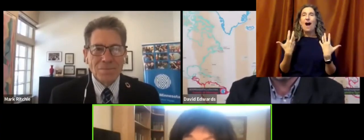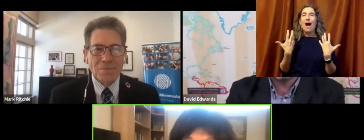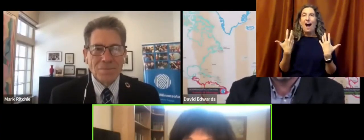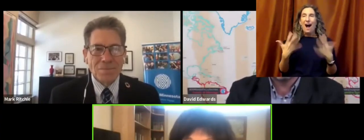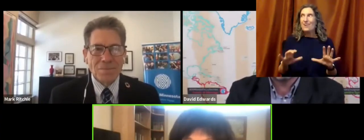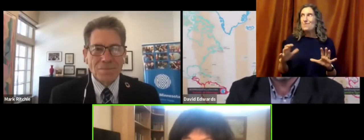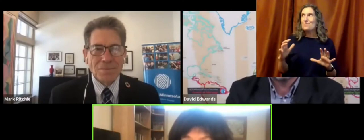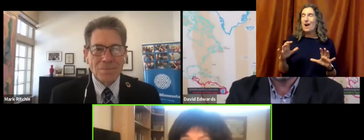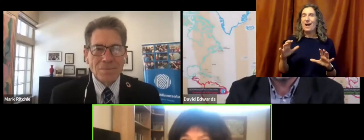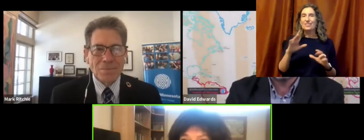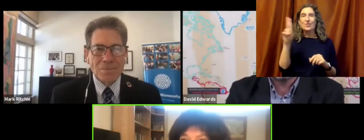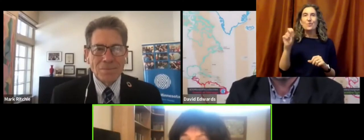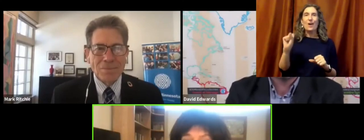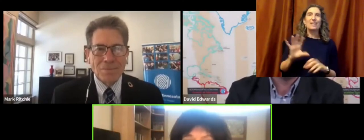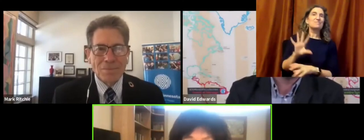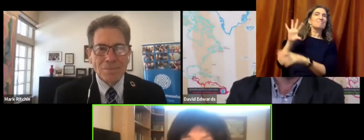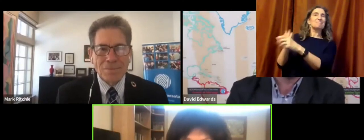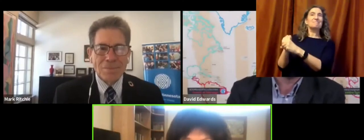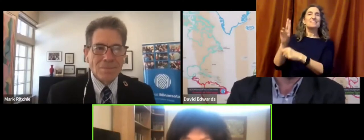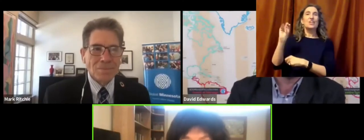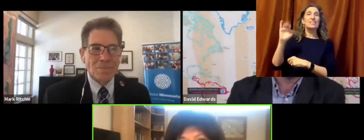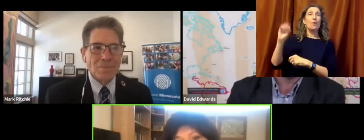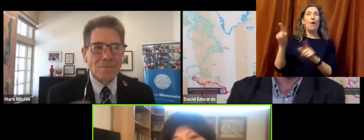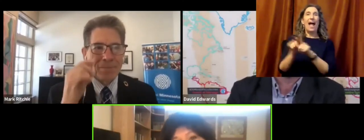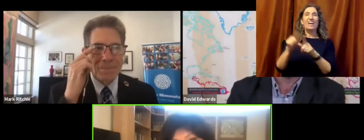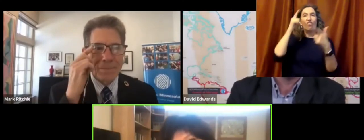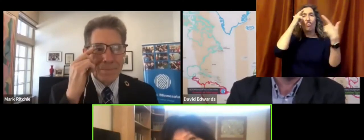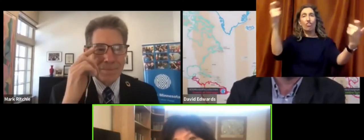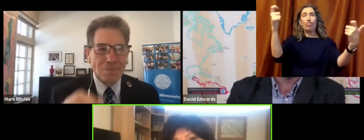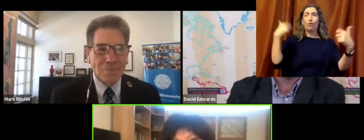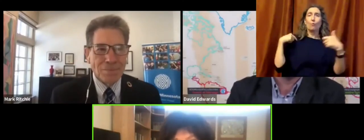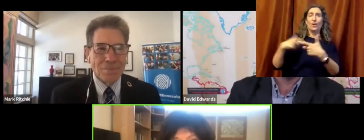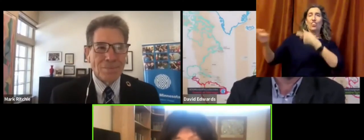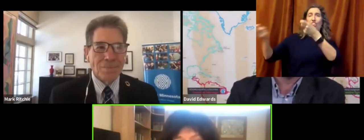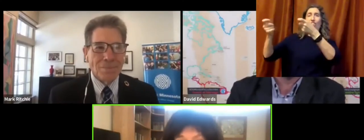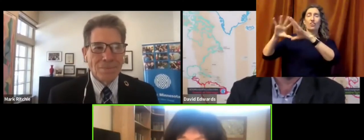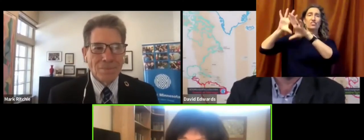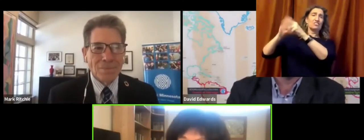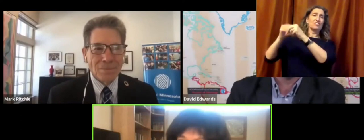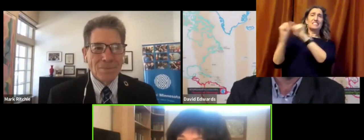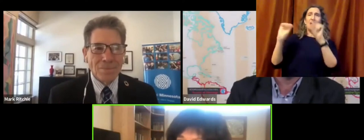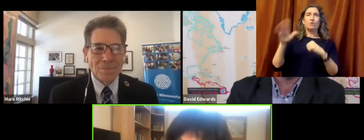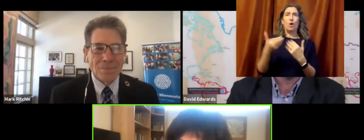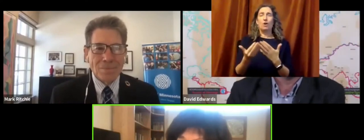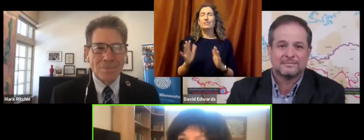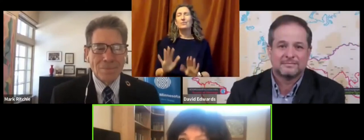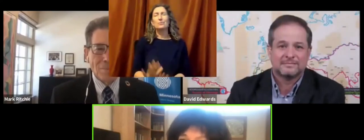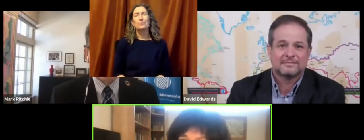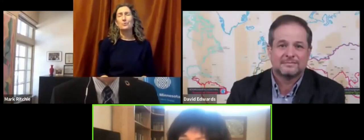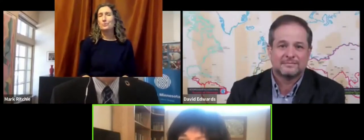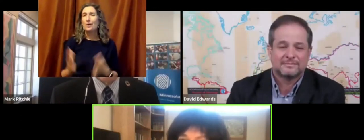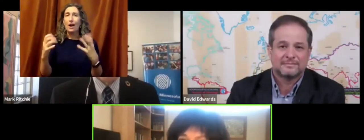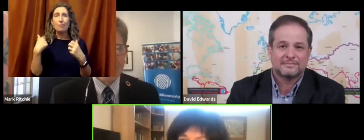UNESCO with arrogance, with, yes, we need to come in and save the world. So we